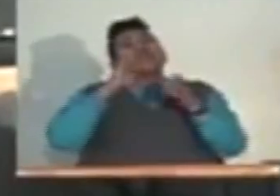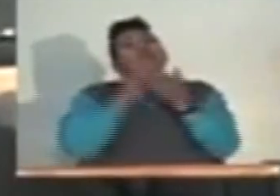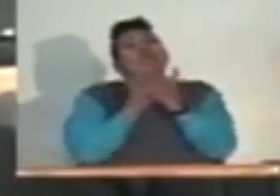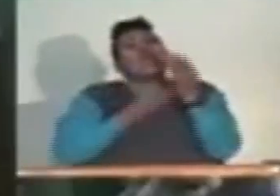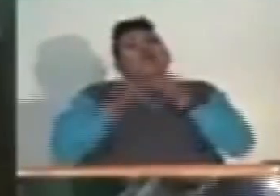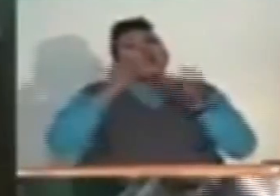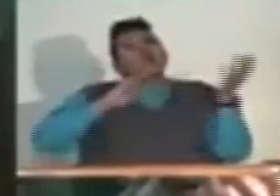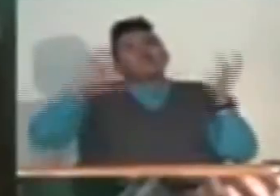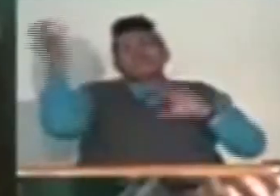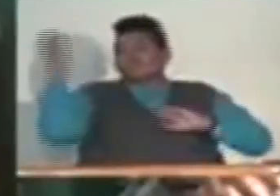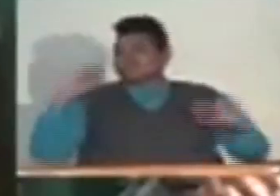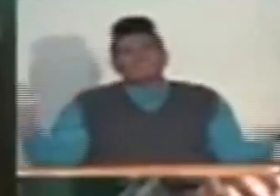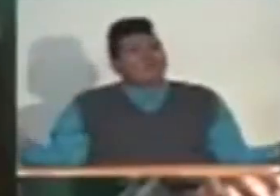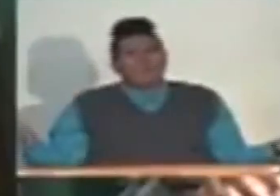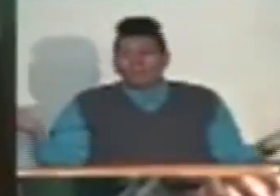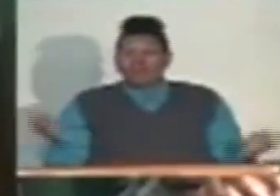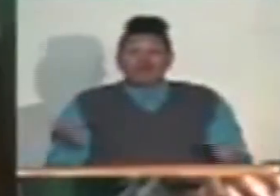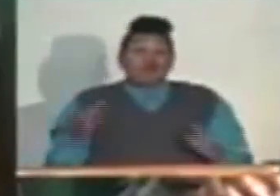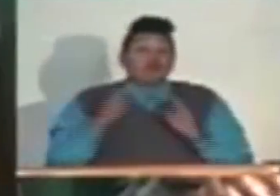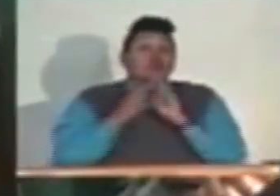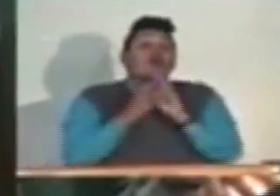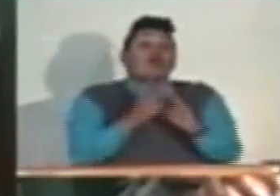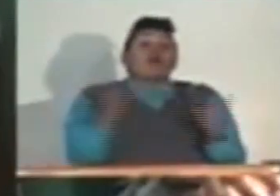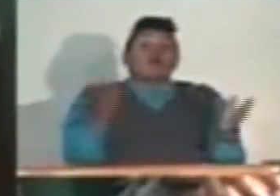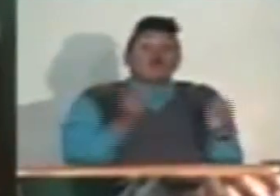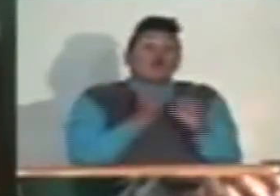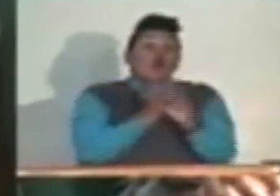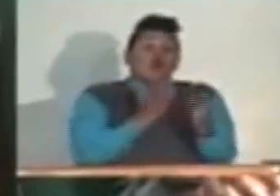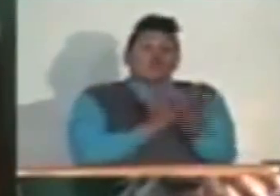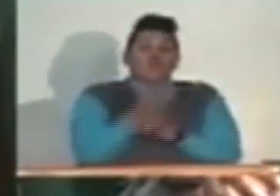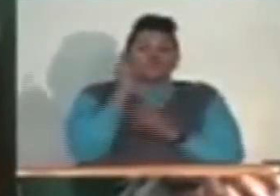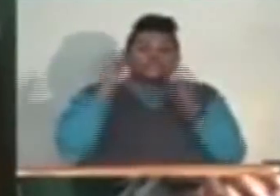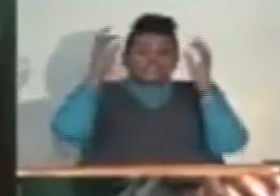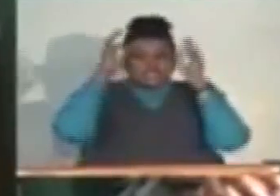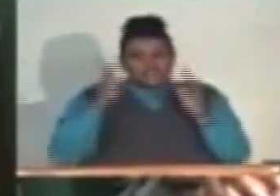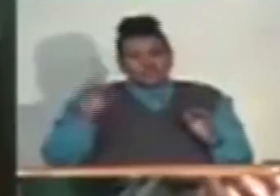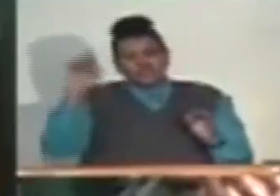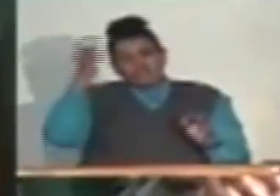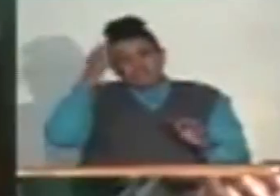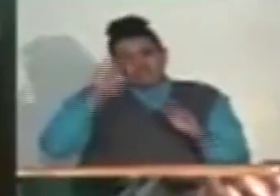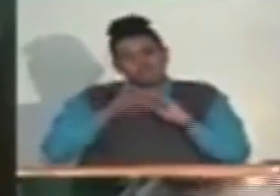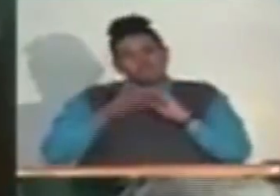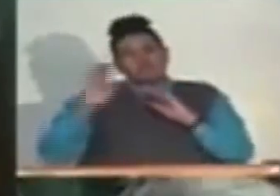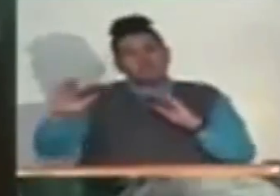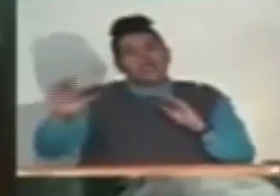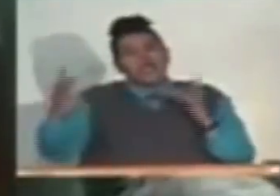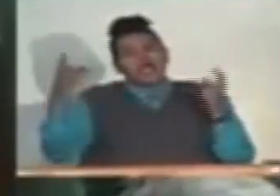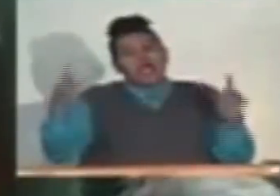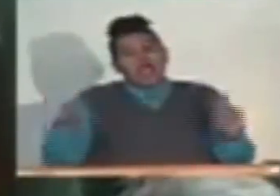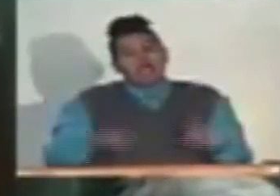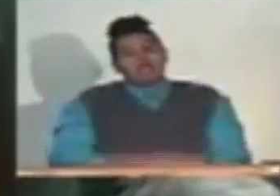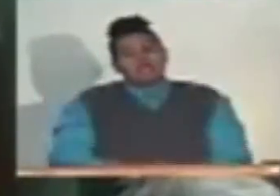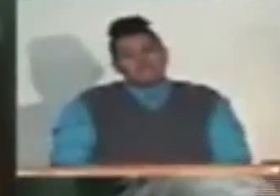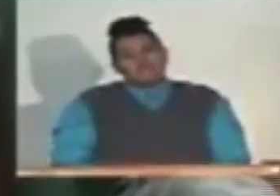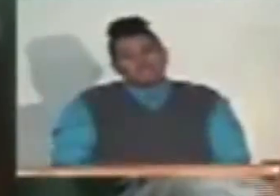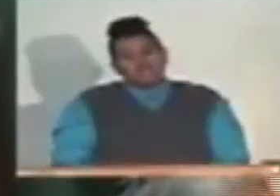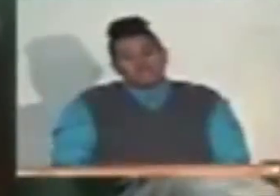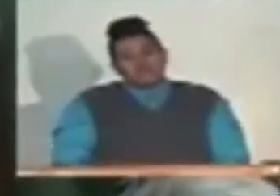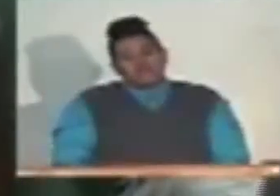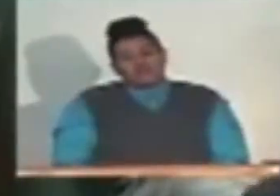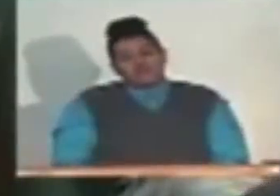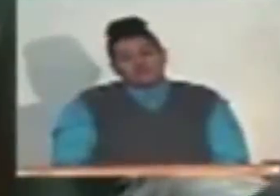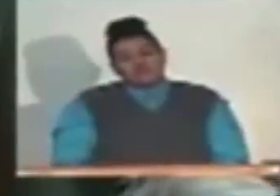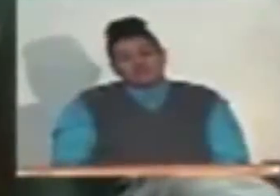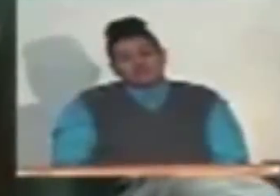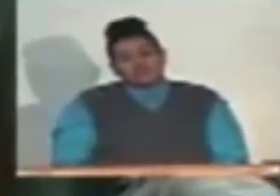crisis. It is caused solely by the decision of the government of Jamaica, a decision